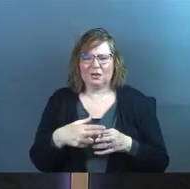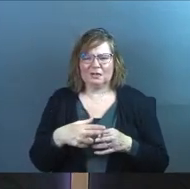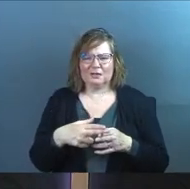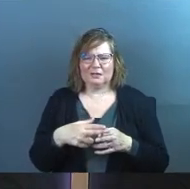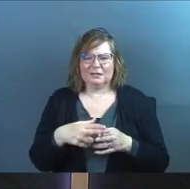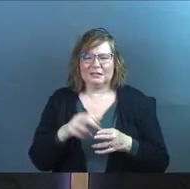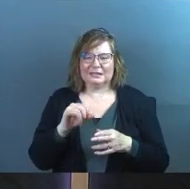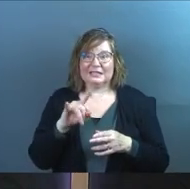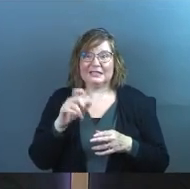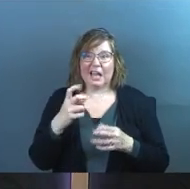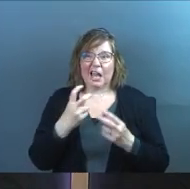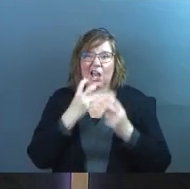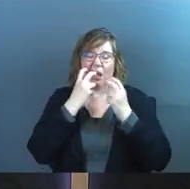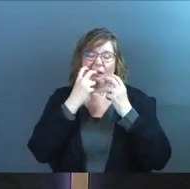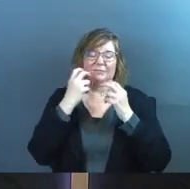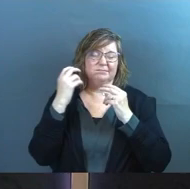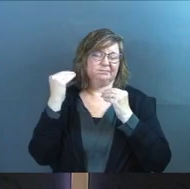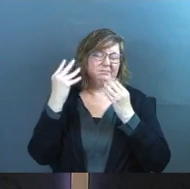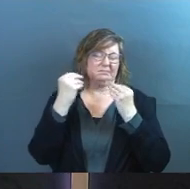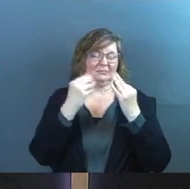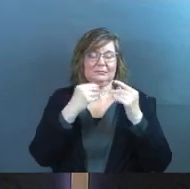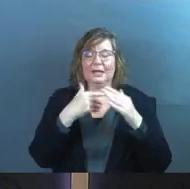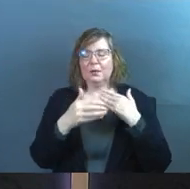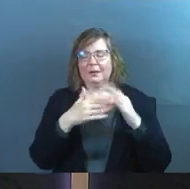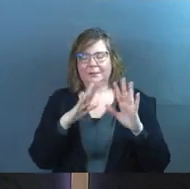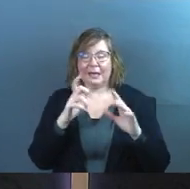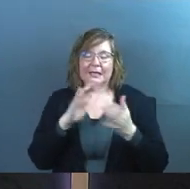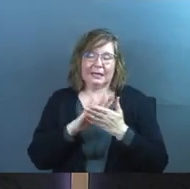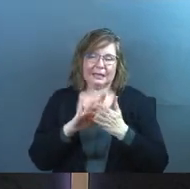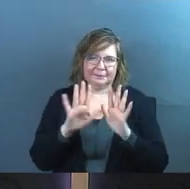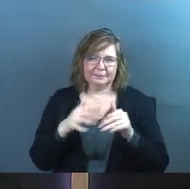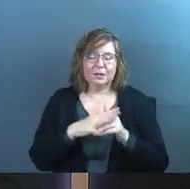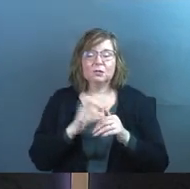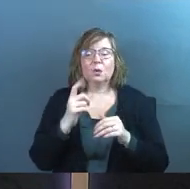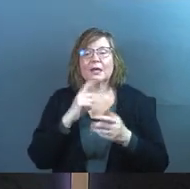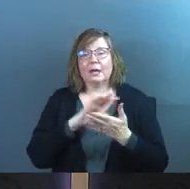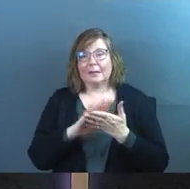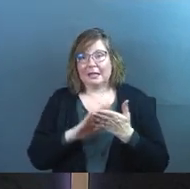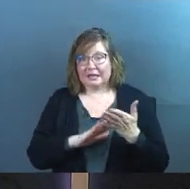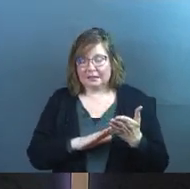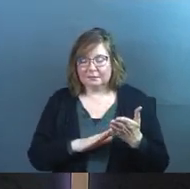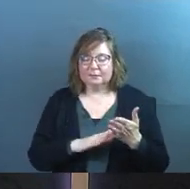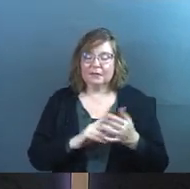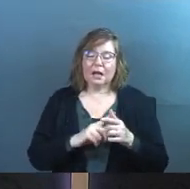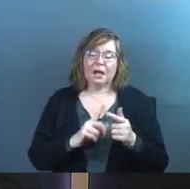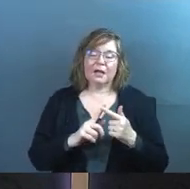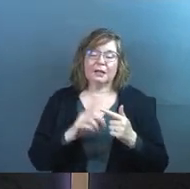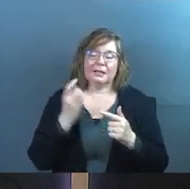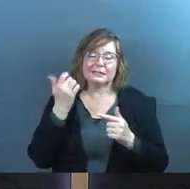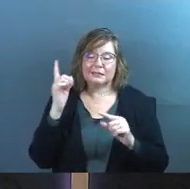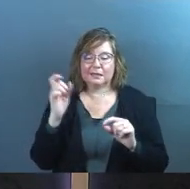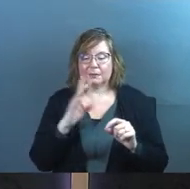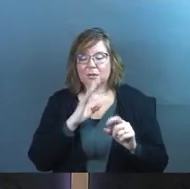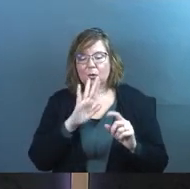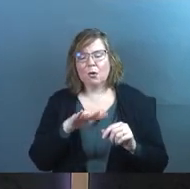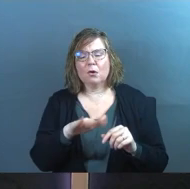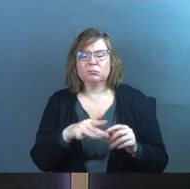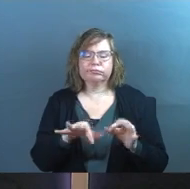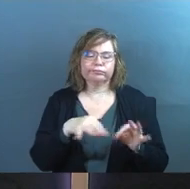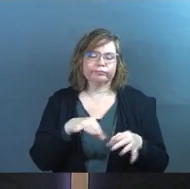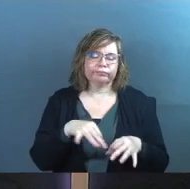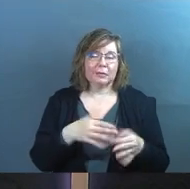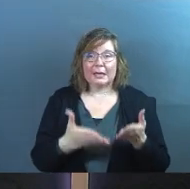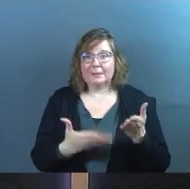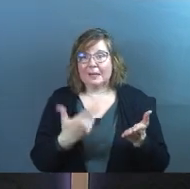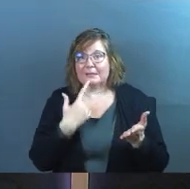Scythes, basically, on your mouth. They just go crazy, dude. And just, yeah, anyways, I needed a cleaning. So they gave me a cleaning, and the dentist comes in. He's talking to me. He's like, oh, yeah. And